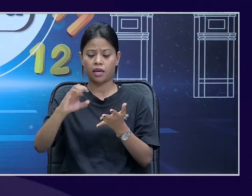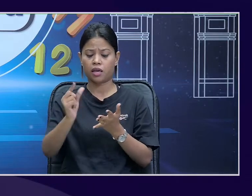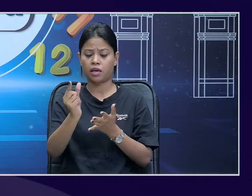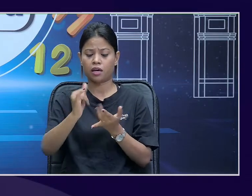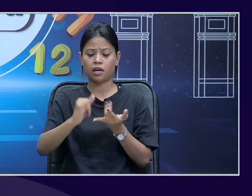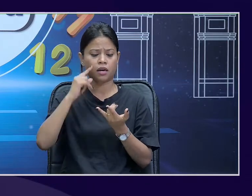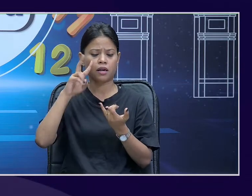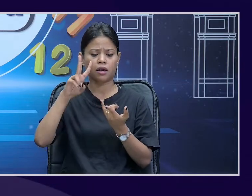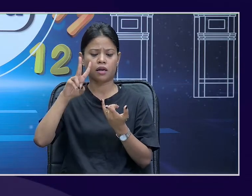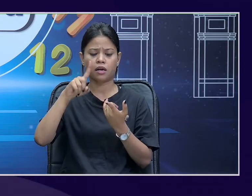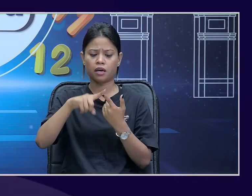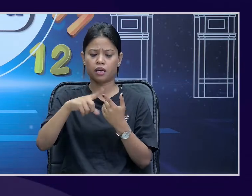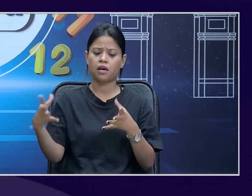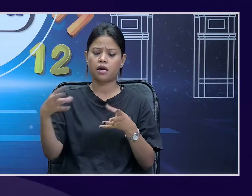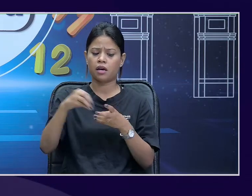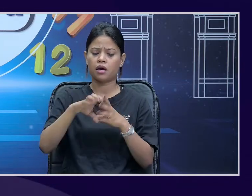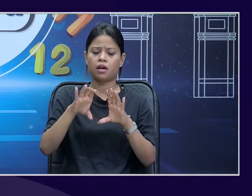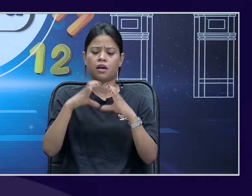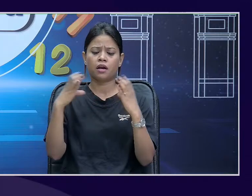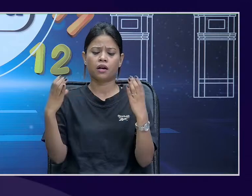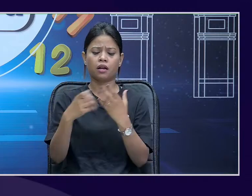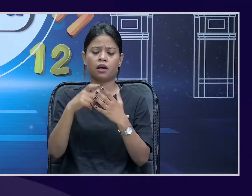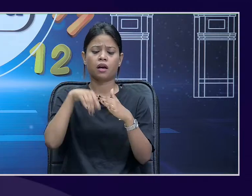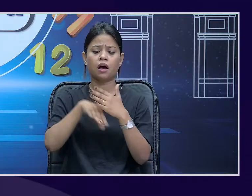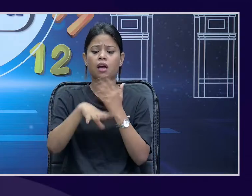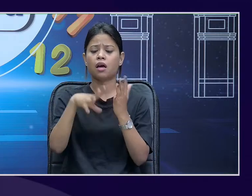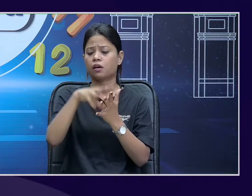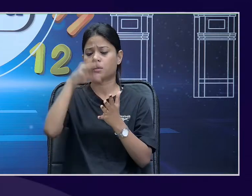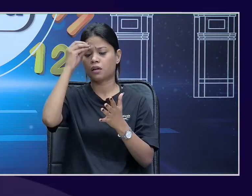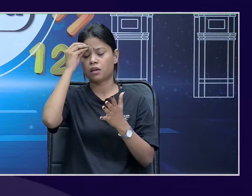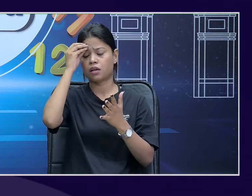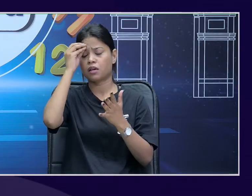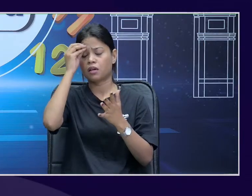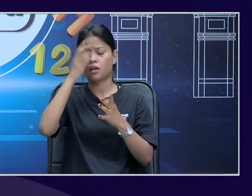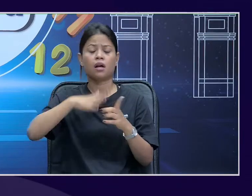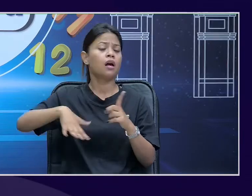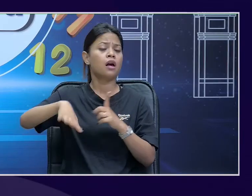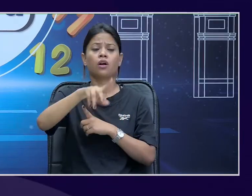ma'am? Inclusive class and learning environment.